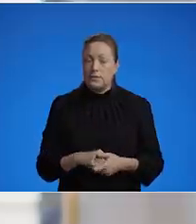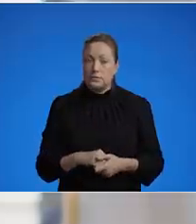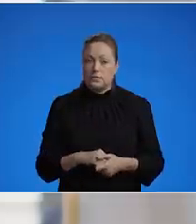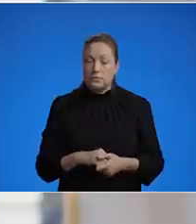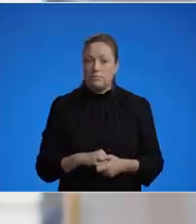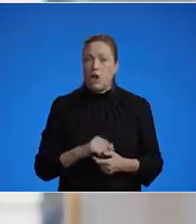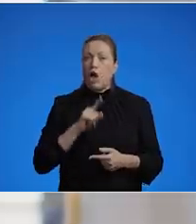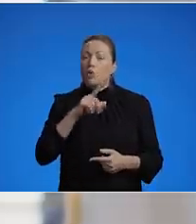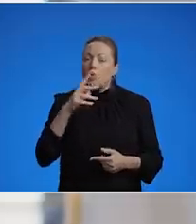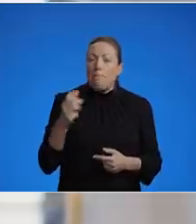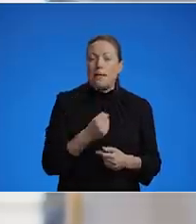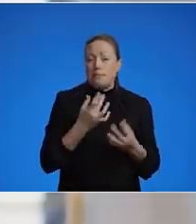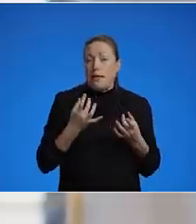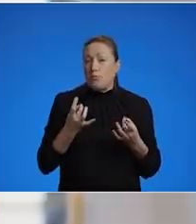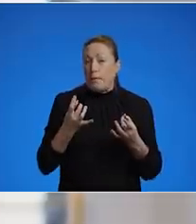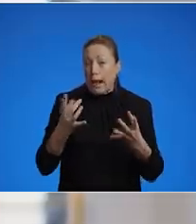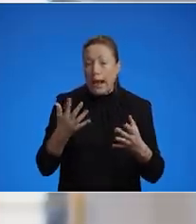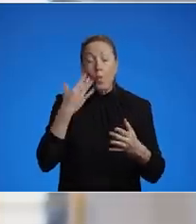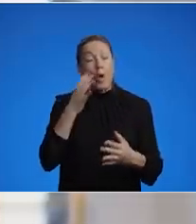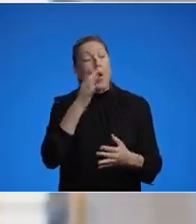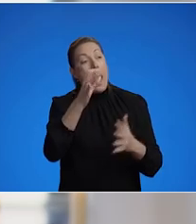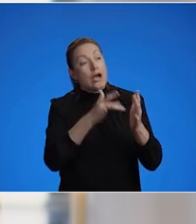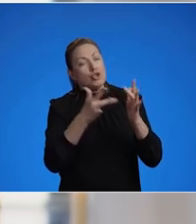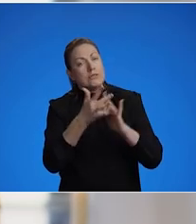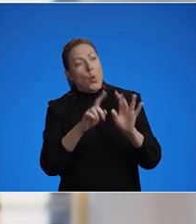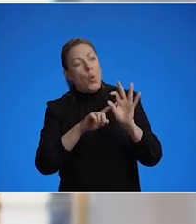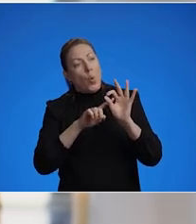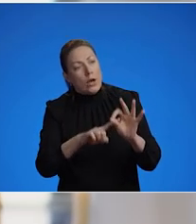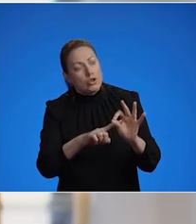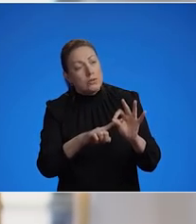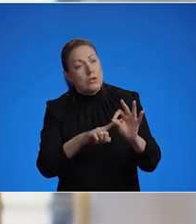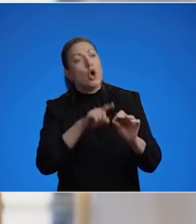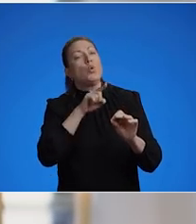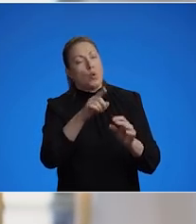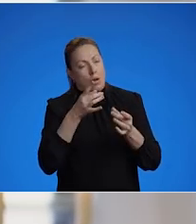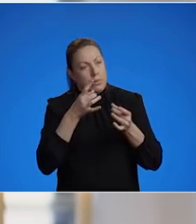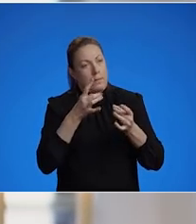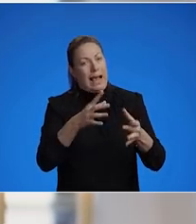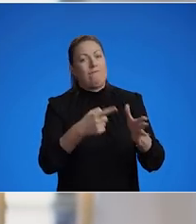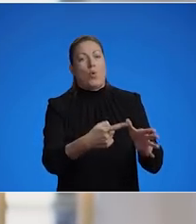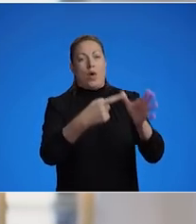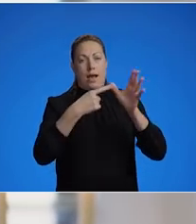Just make sure when you ask him that question That you're also ready for the answer.